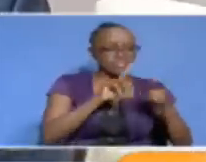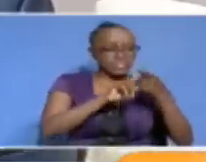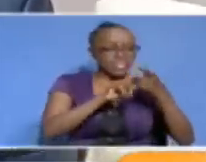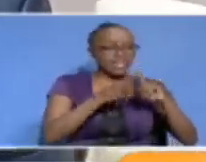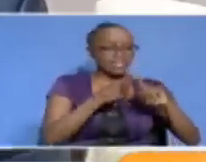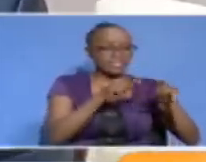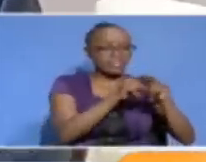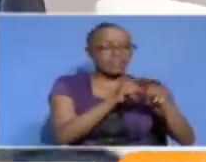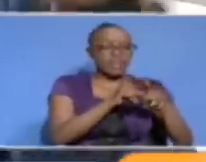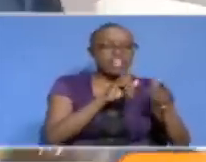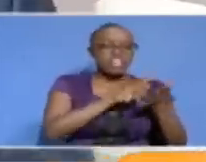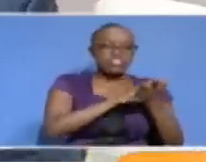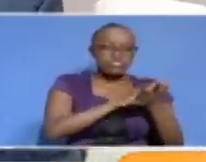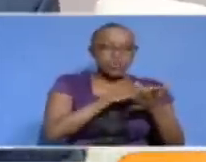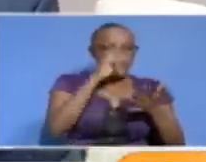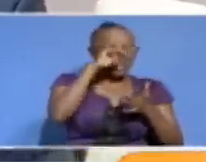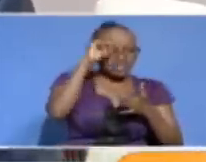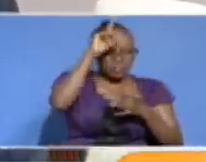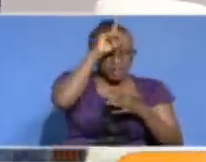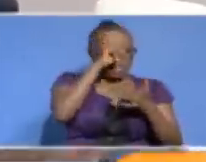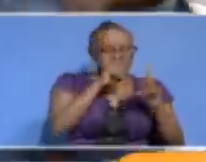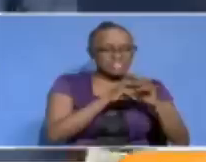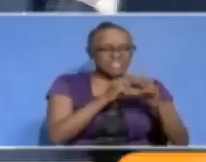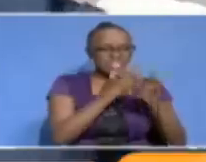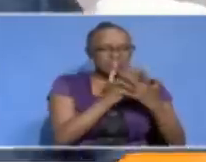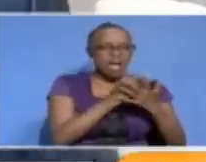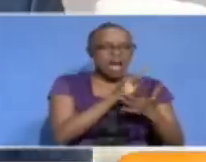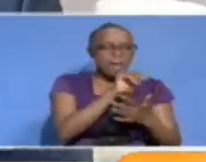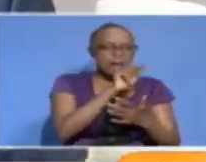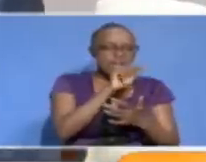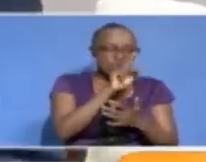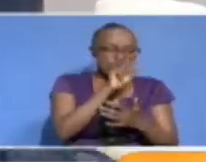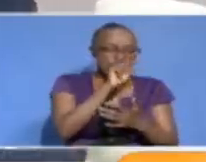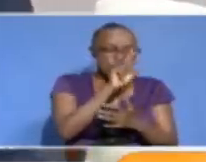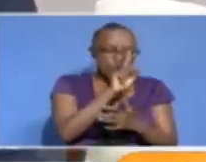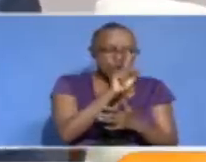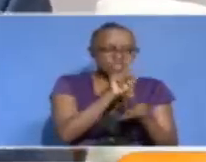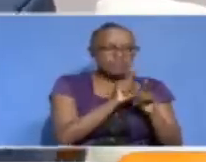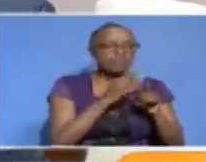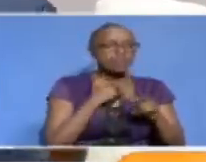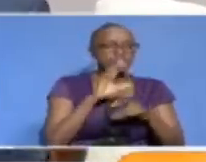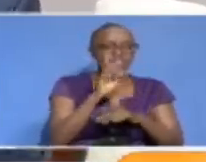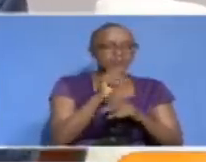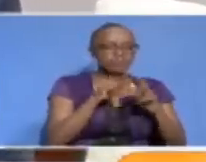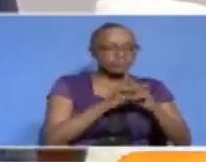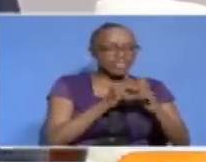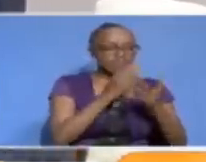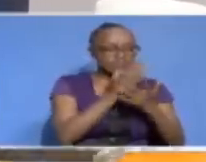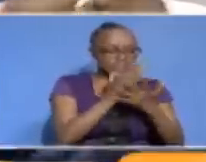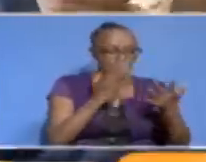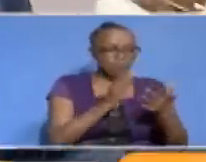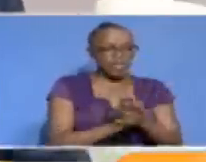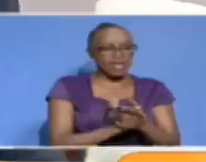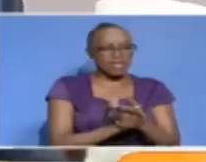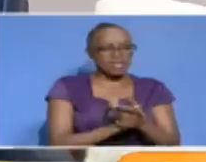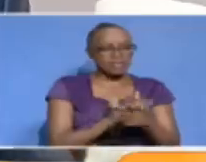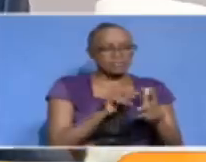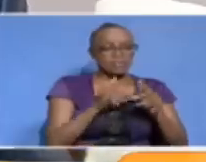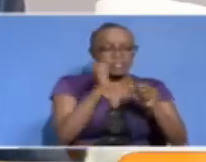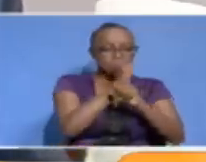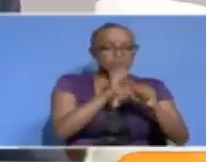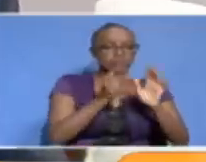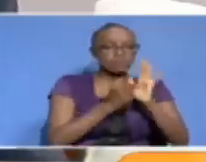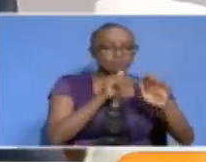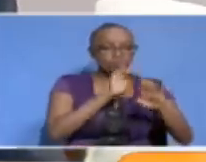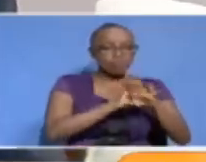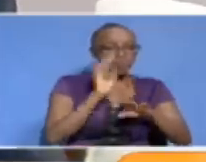Even New York, Dubai started from somewhere. Bangkok started from somewhere. Mm-hmm. I also want Nairobi, we start from somewhere. The president has shown goodwill